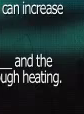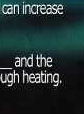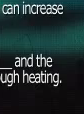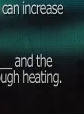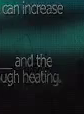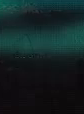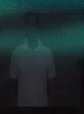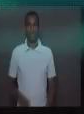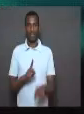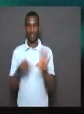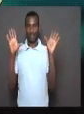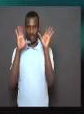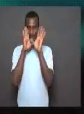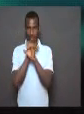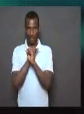Time's up.